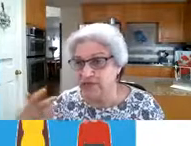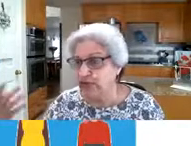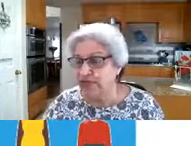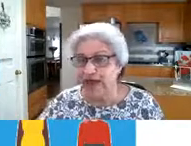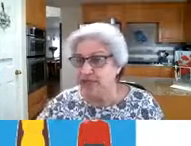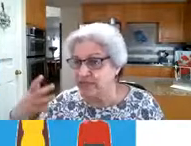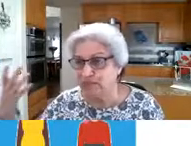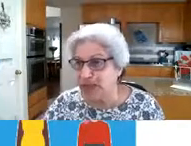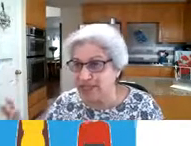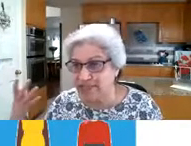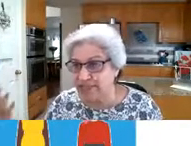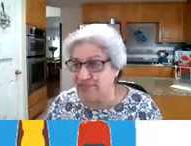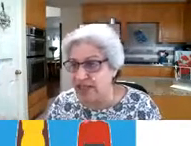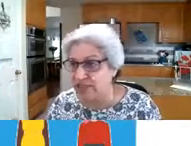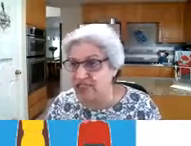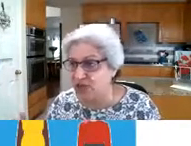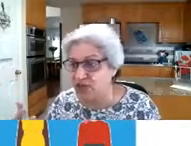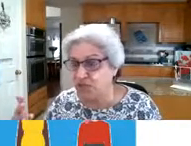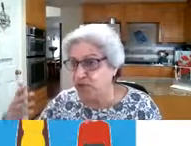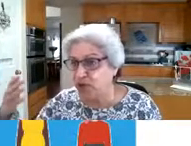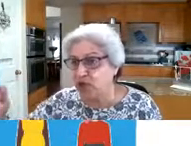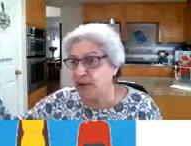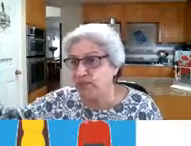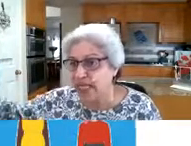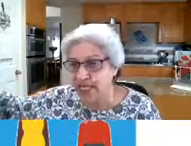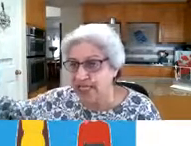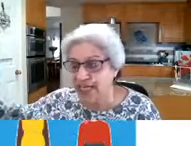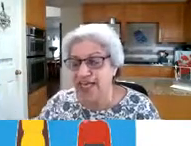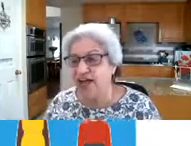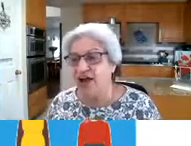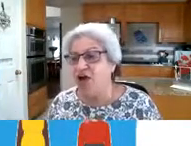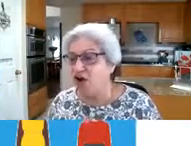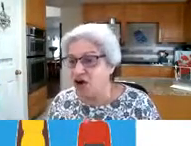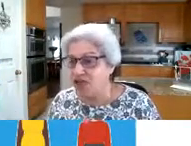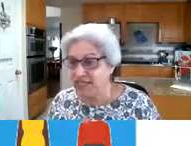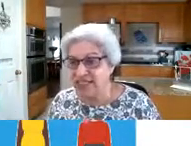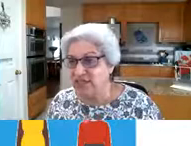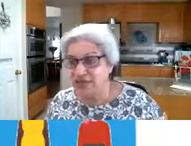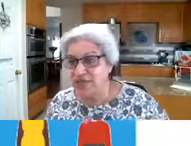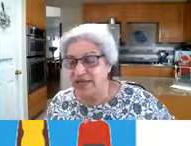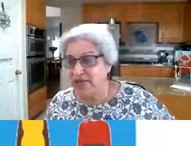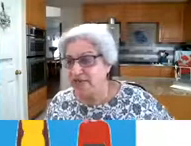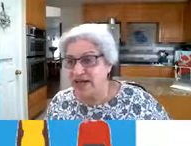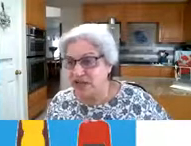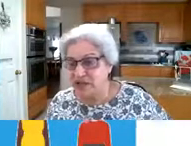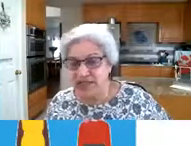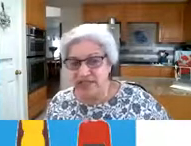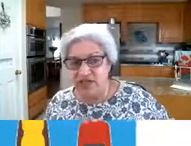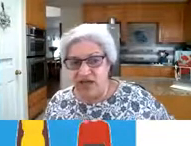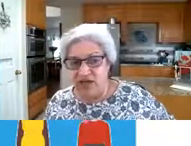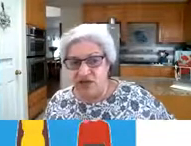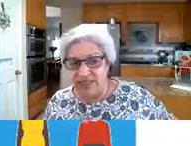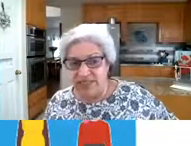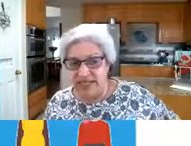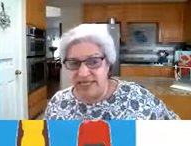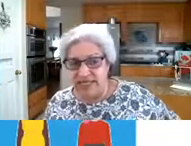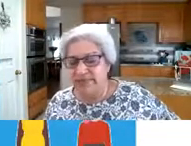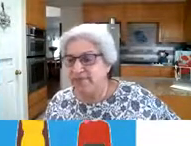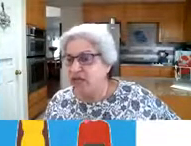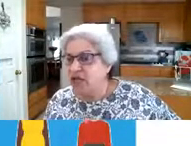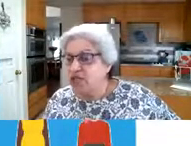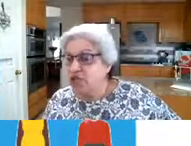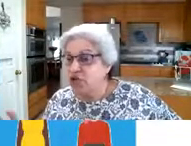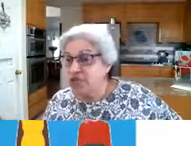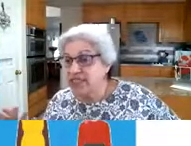These 30,000 plus volunteers per company are all still being followed in these ongoing